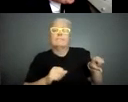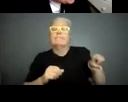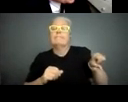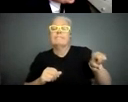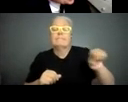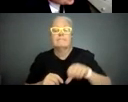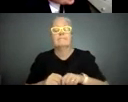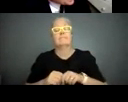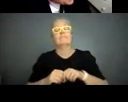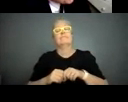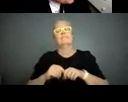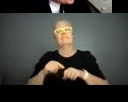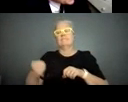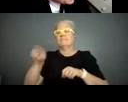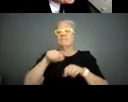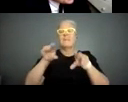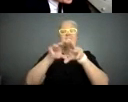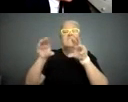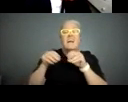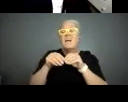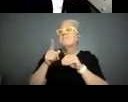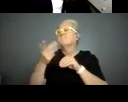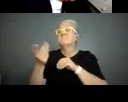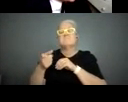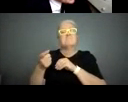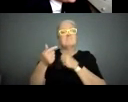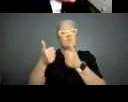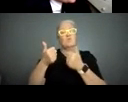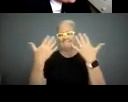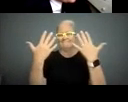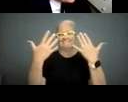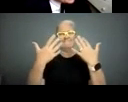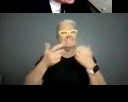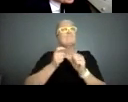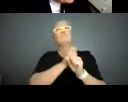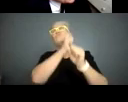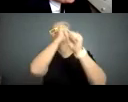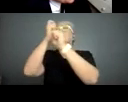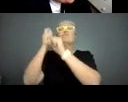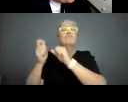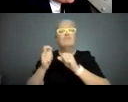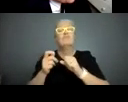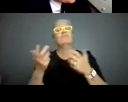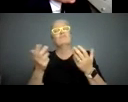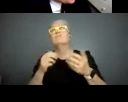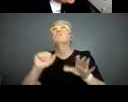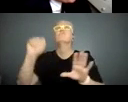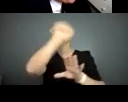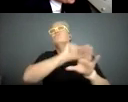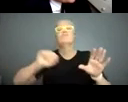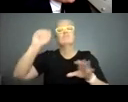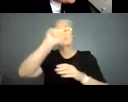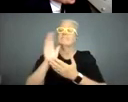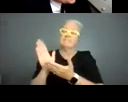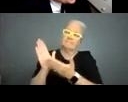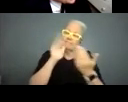people with building skills coming for a weekend, building at the school, and the local district can